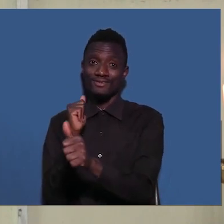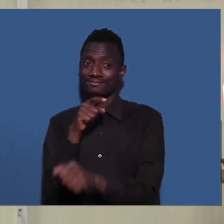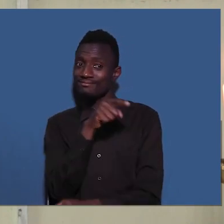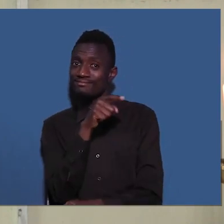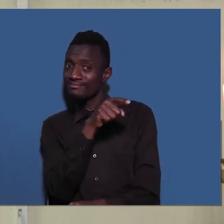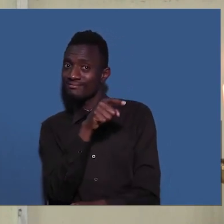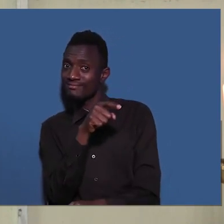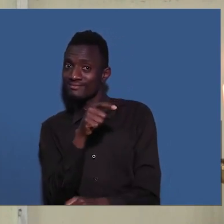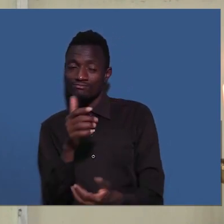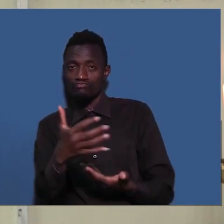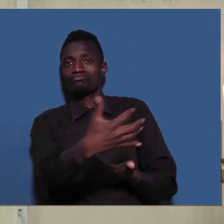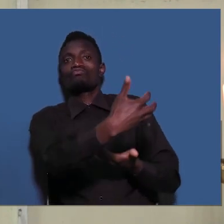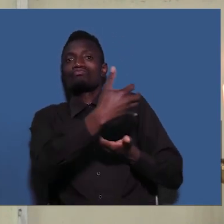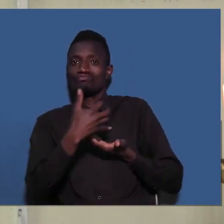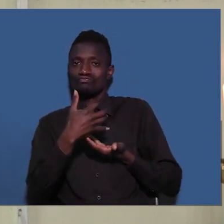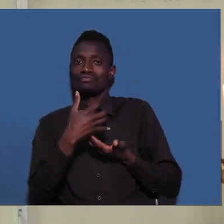God,